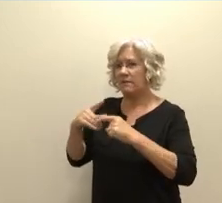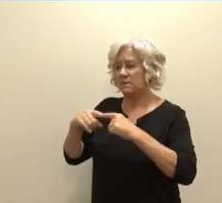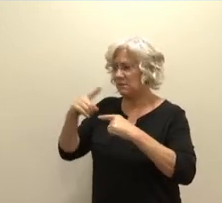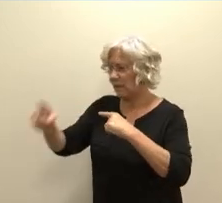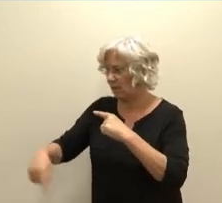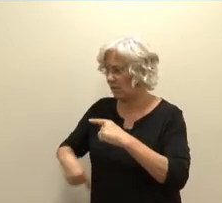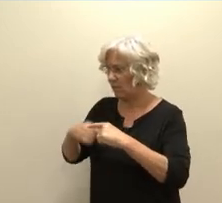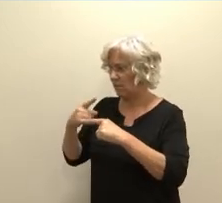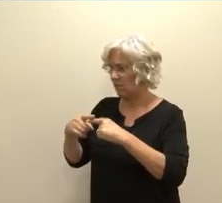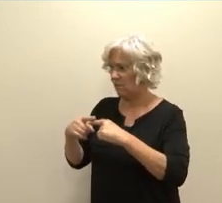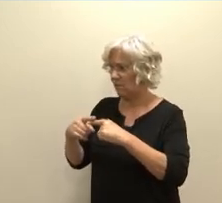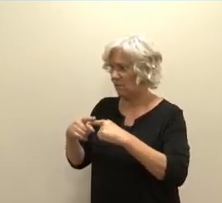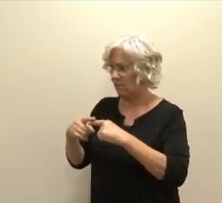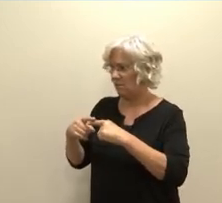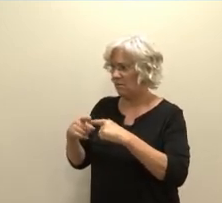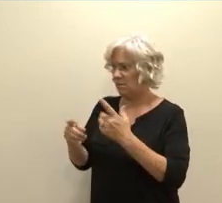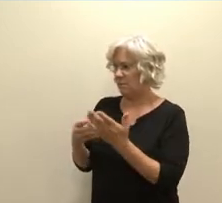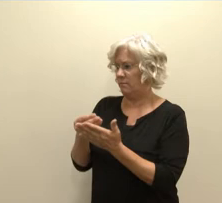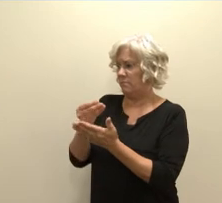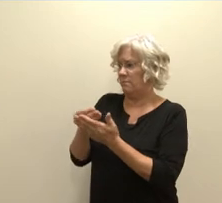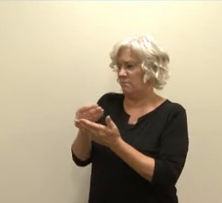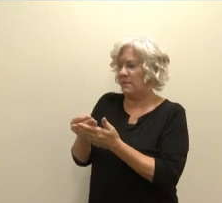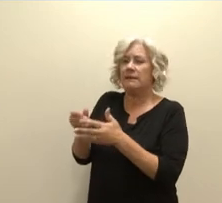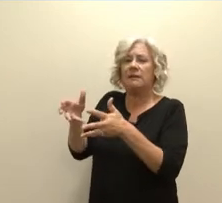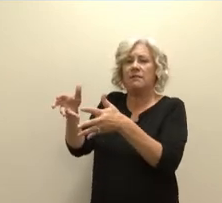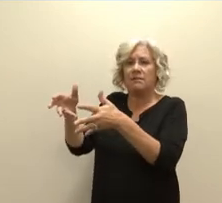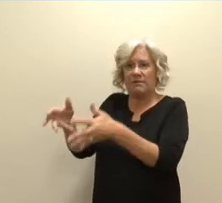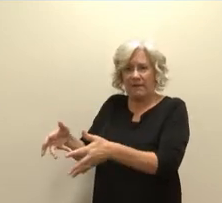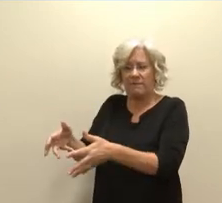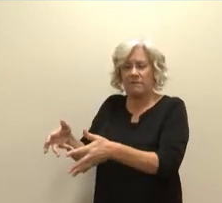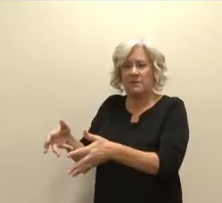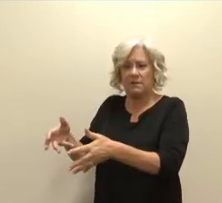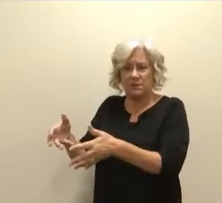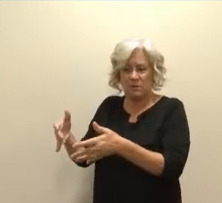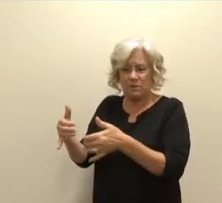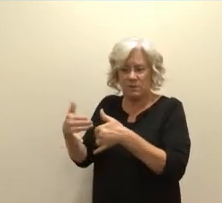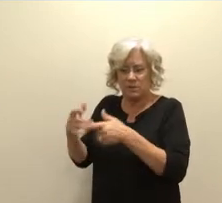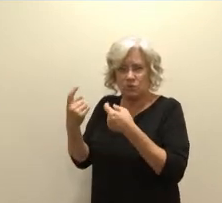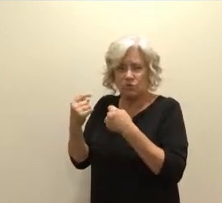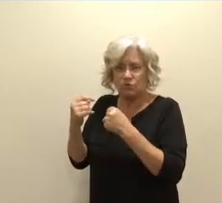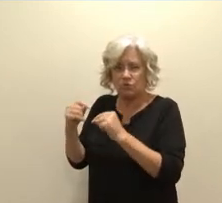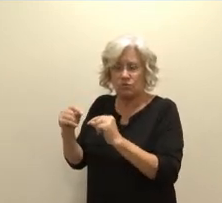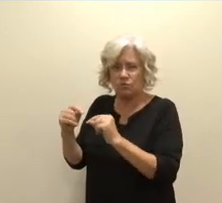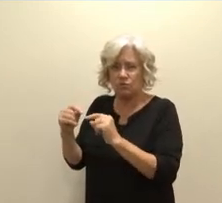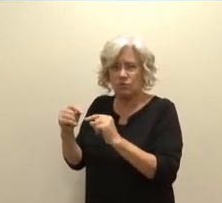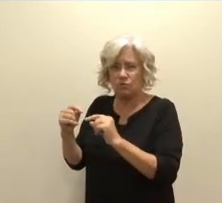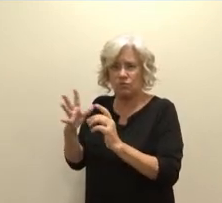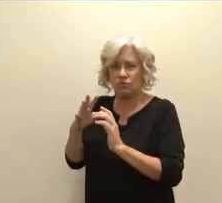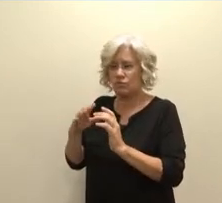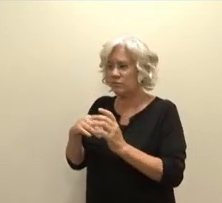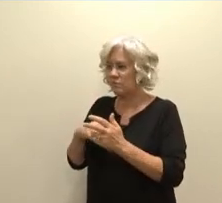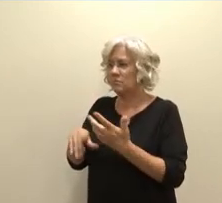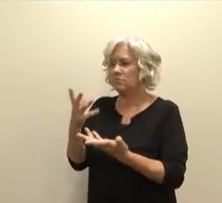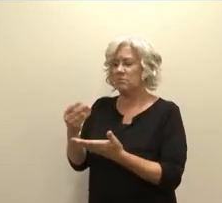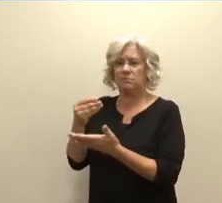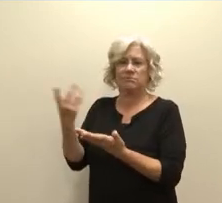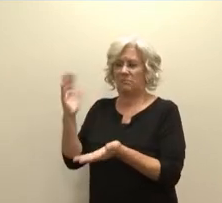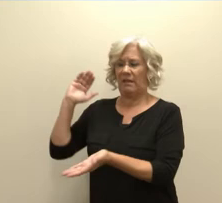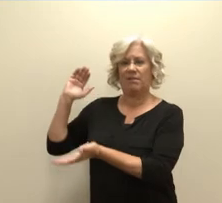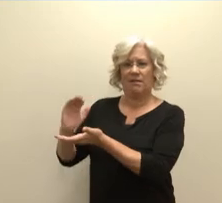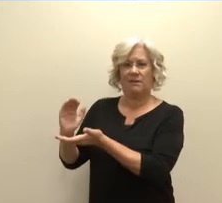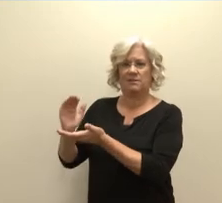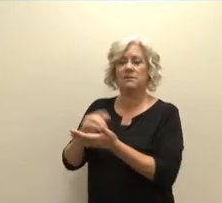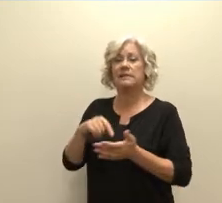we're actually trying to draw down with some capital expenditures. Debt service fund, we have a